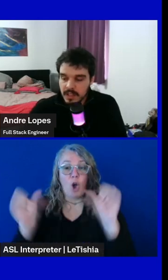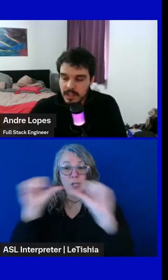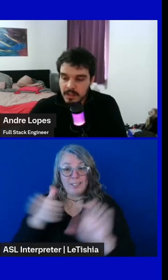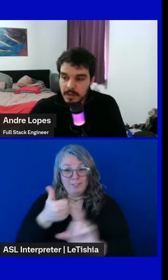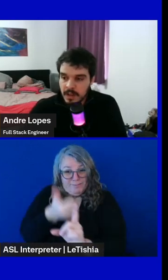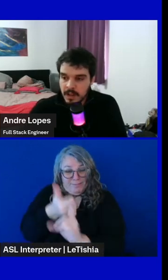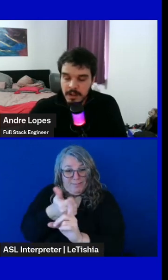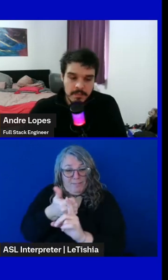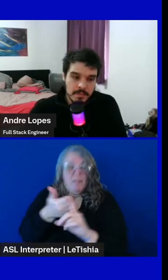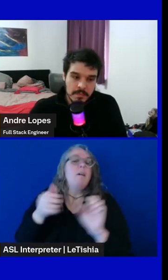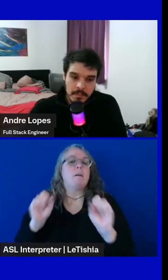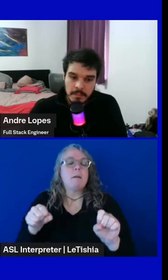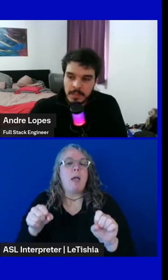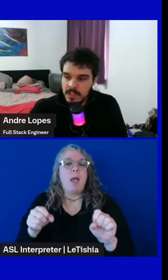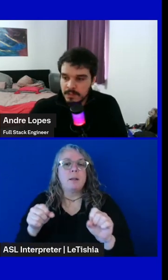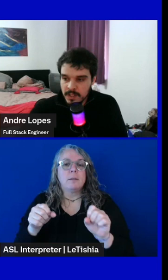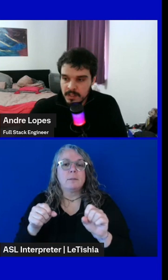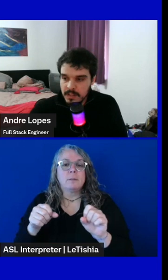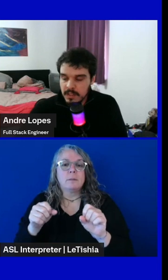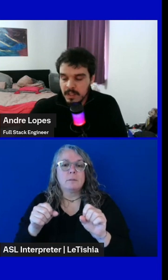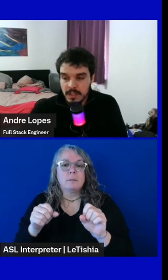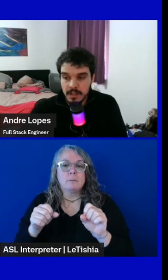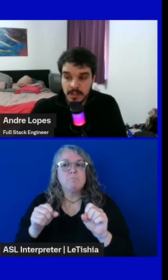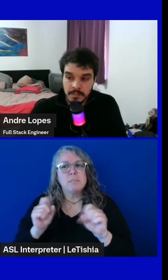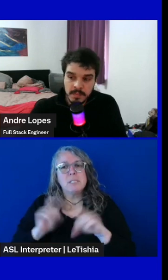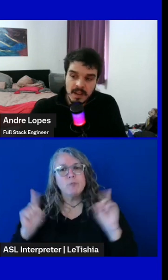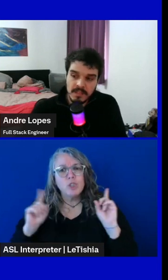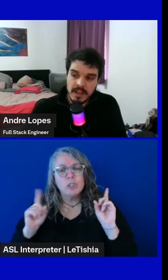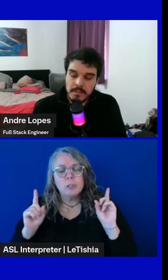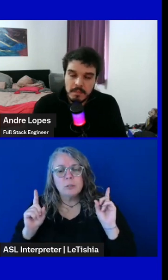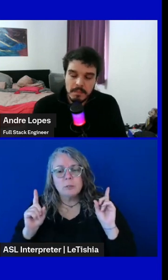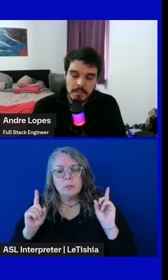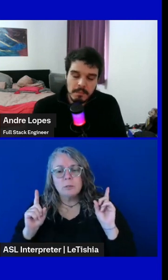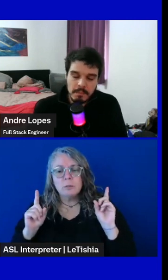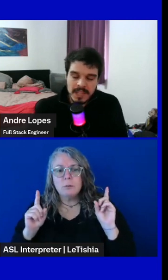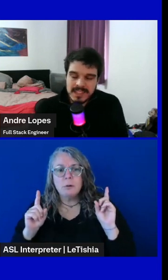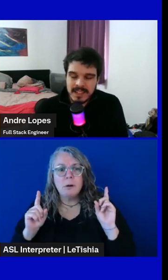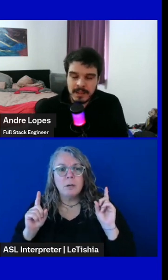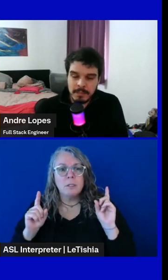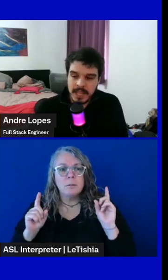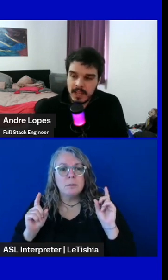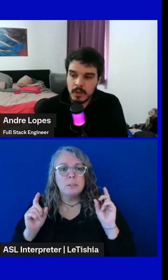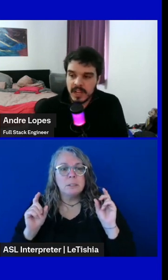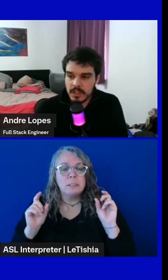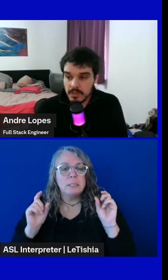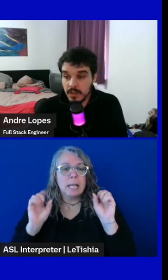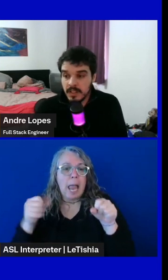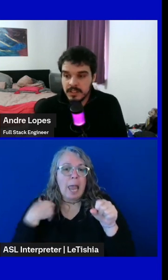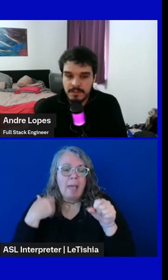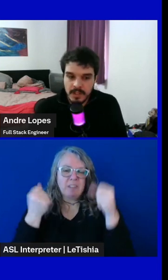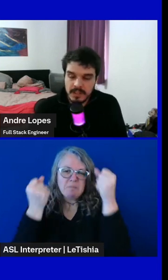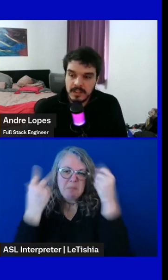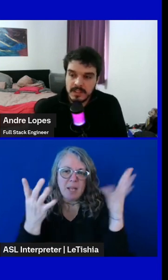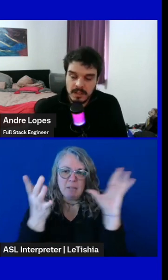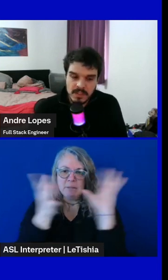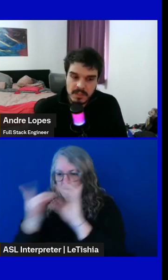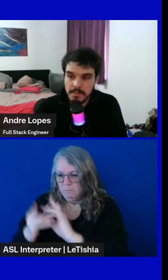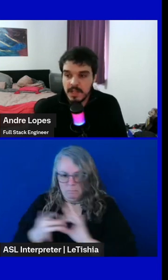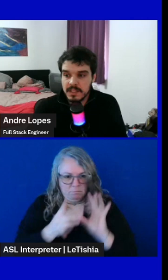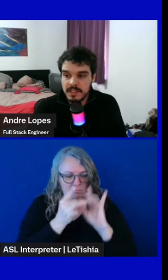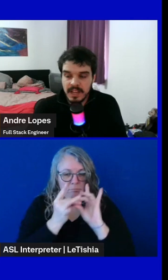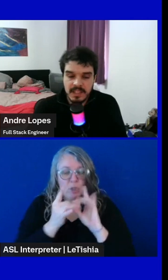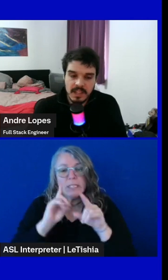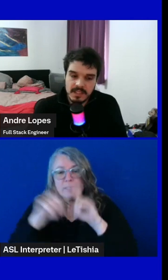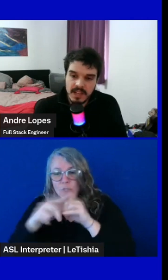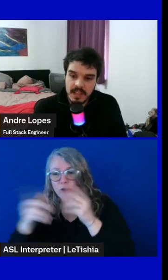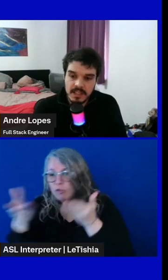can be different and have like many connections or different services,